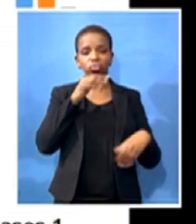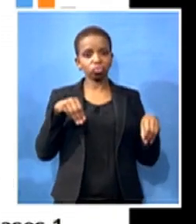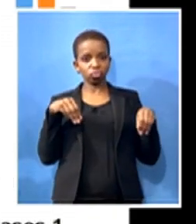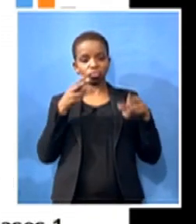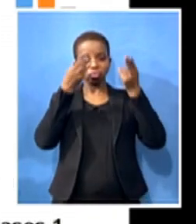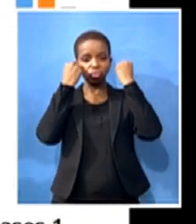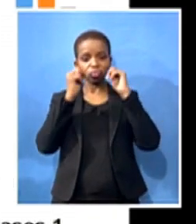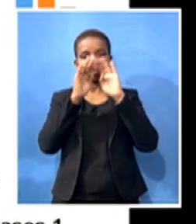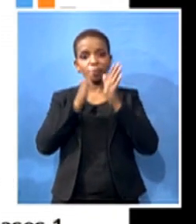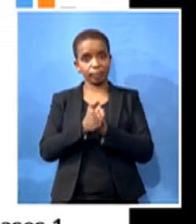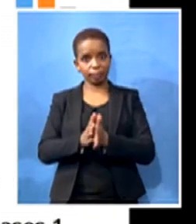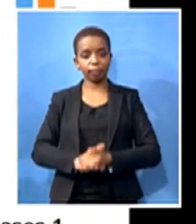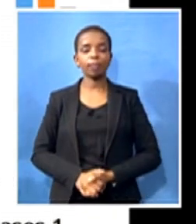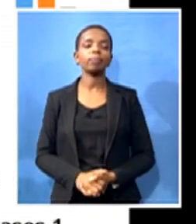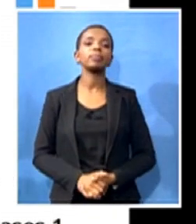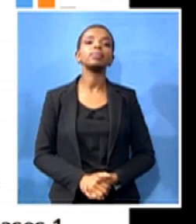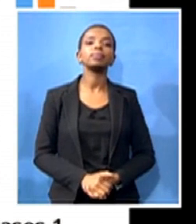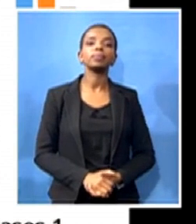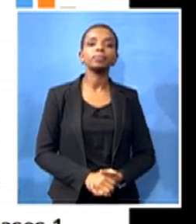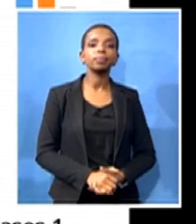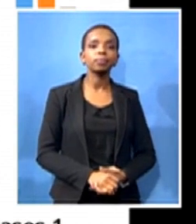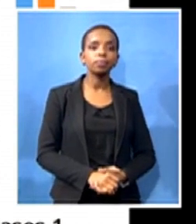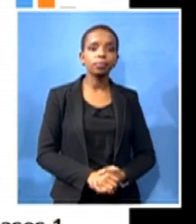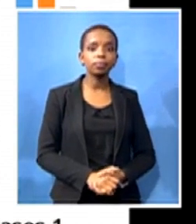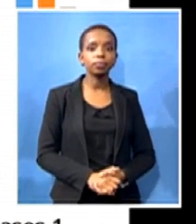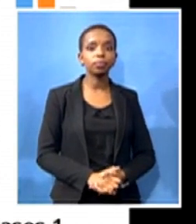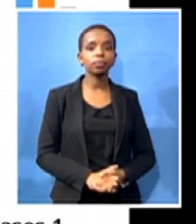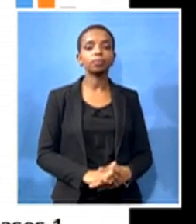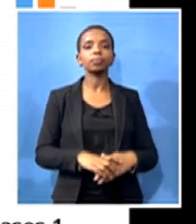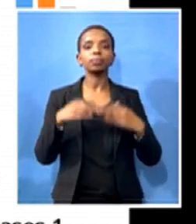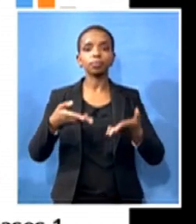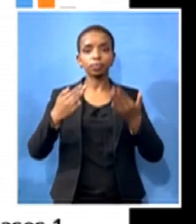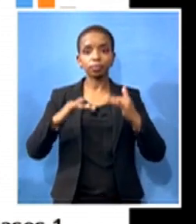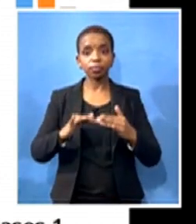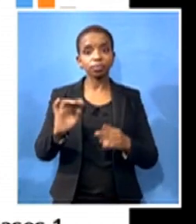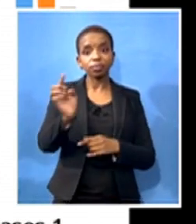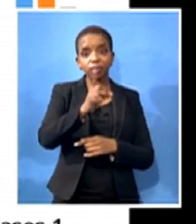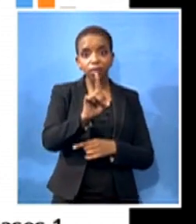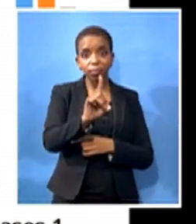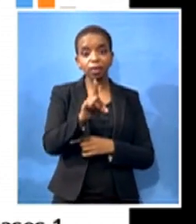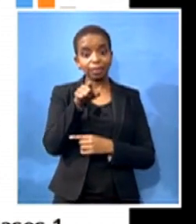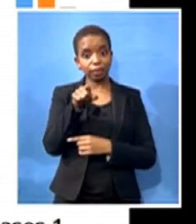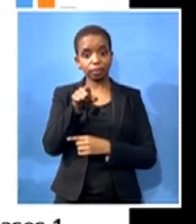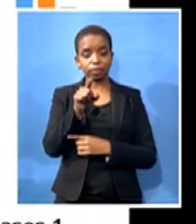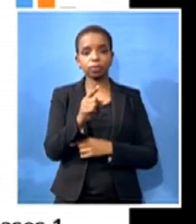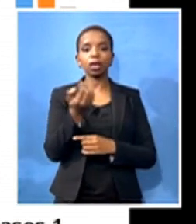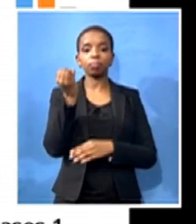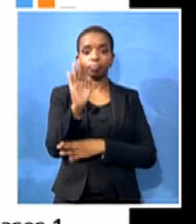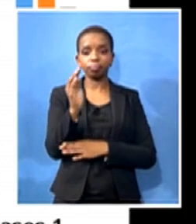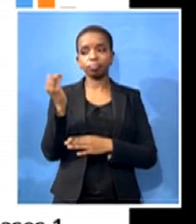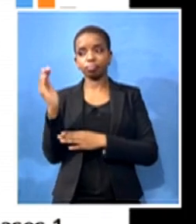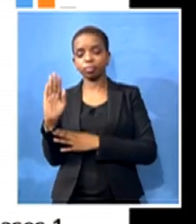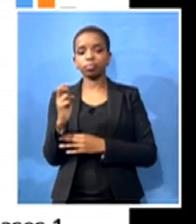So what are the likely correlates? Well, this is quite interesting, the next two slides. First of all, in terms of